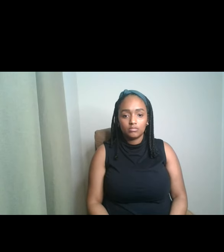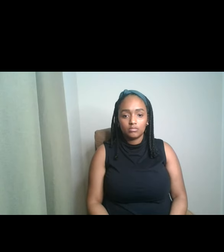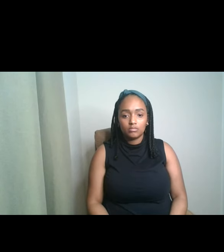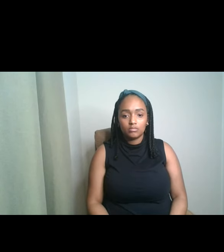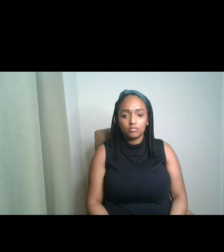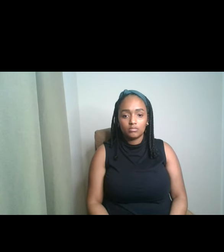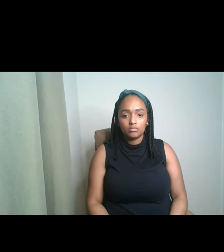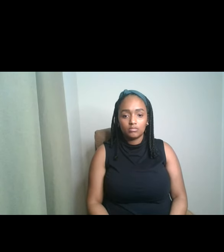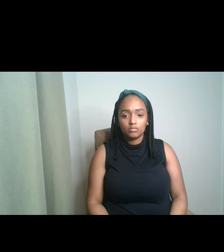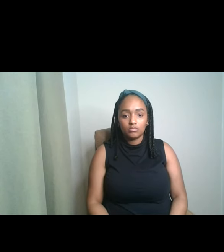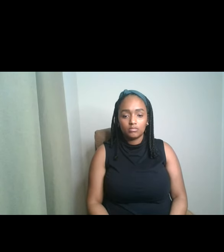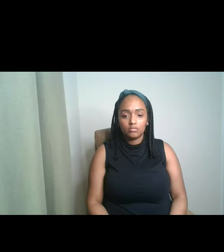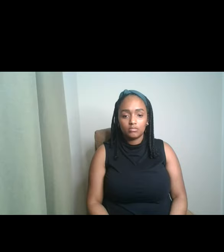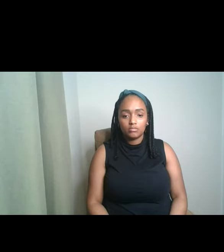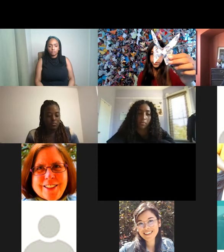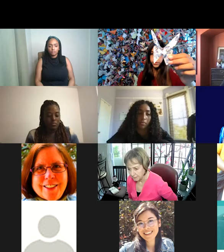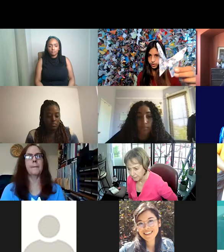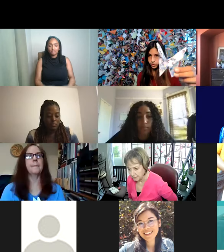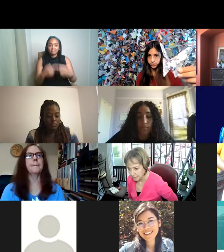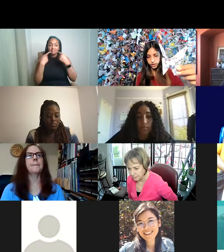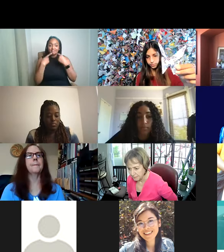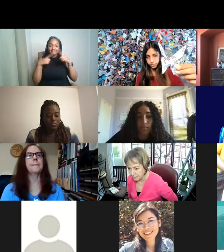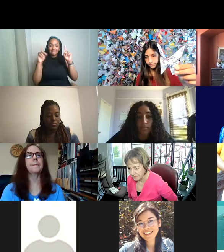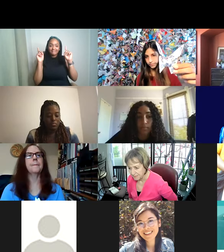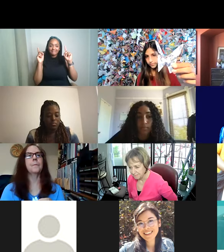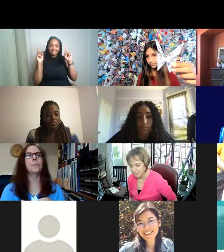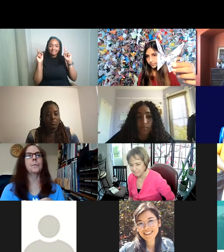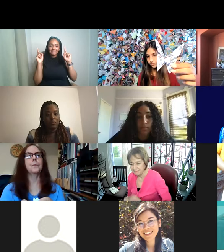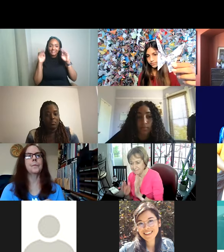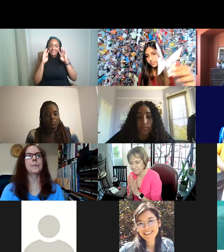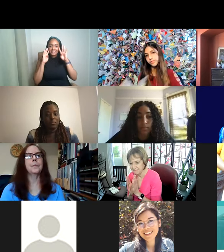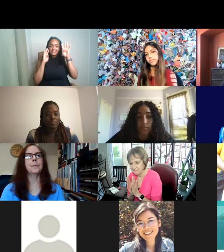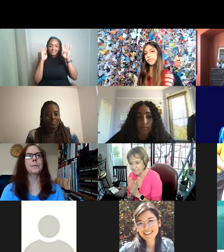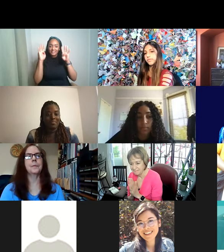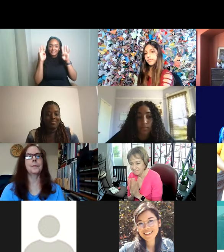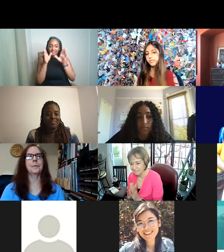And ta-da, you've made a butterfly.